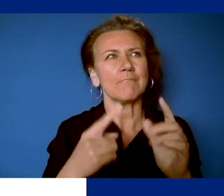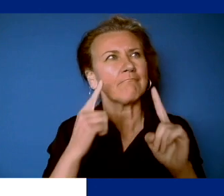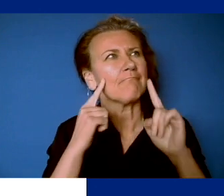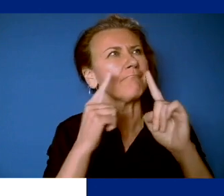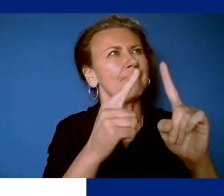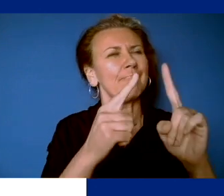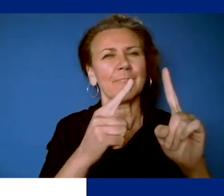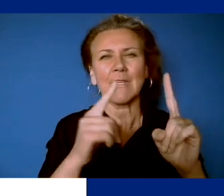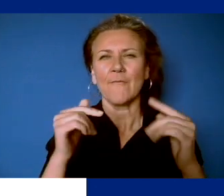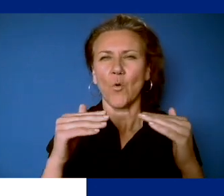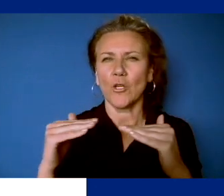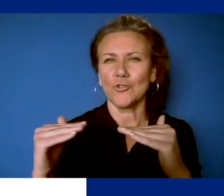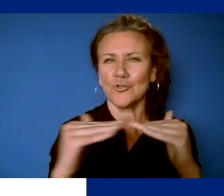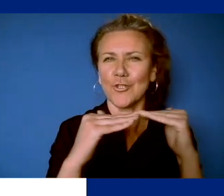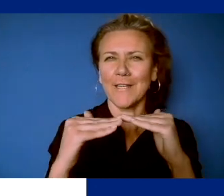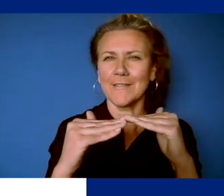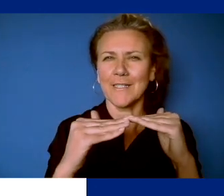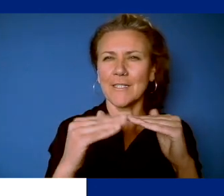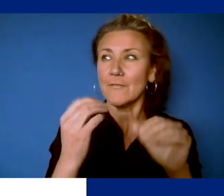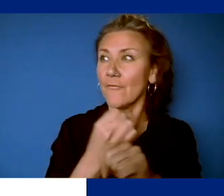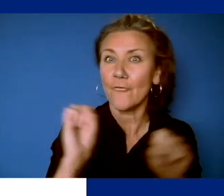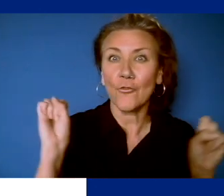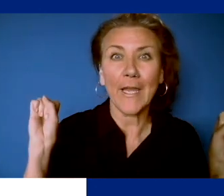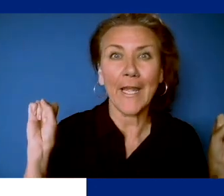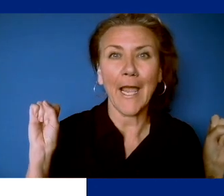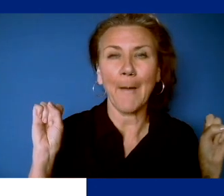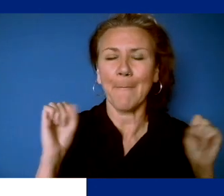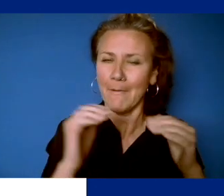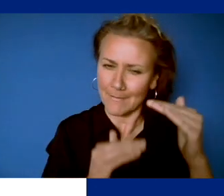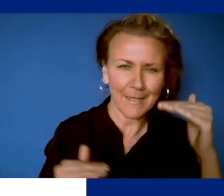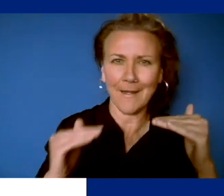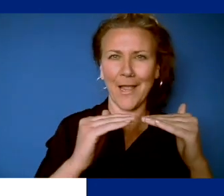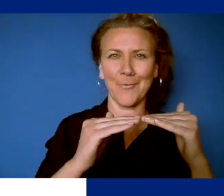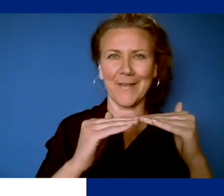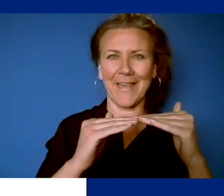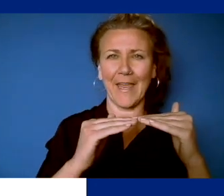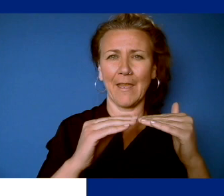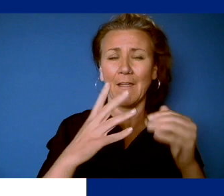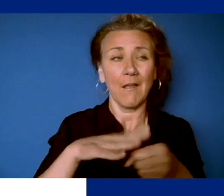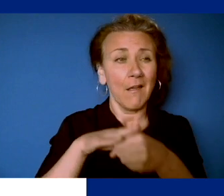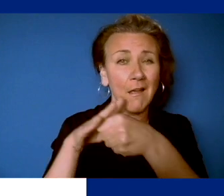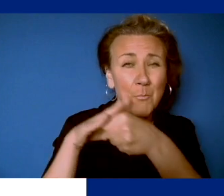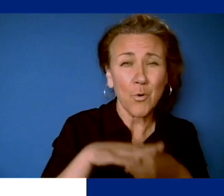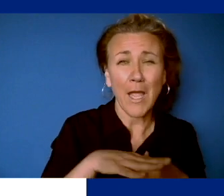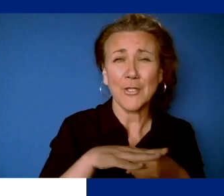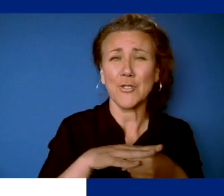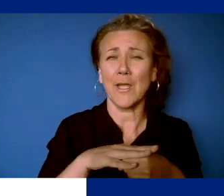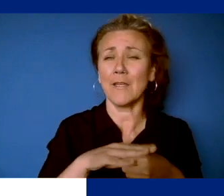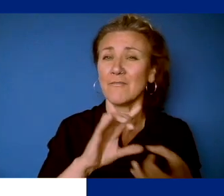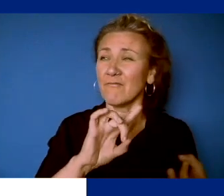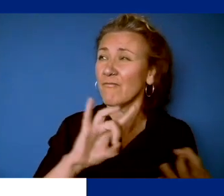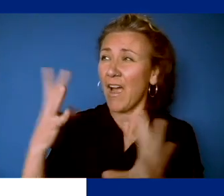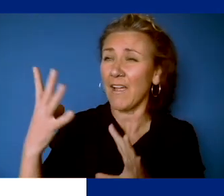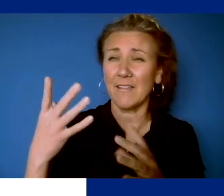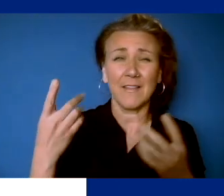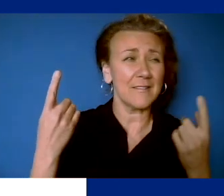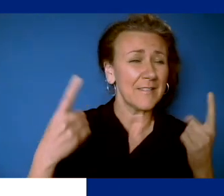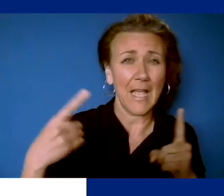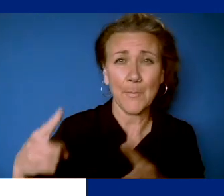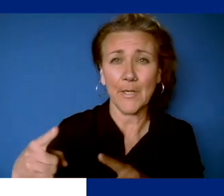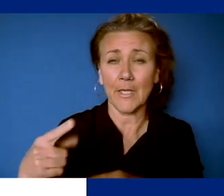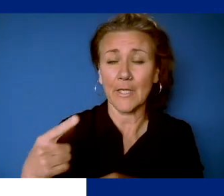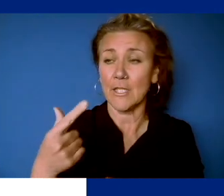our yearnings for equity, our yearnings for freedom, from violence, from economic oppression, from